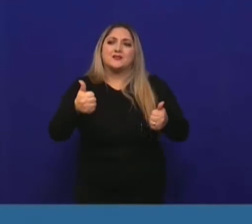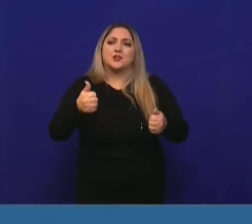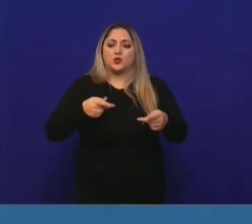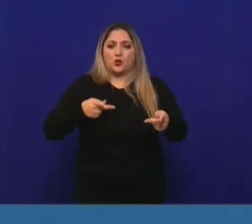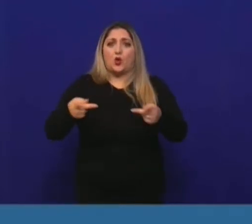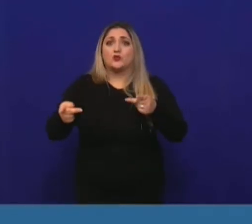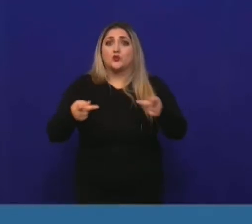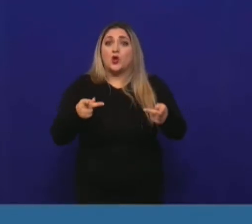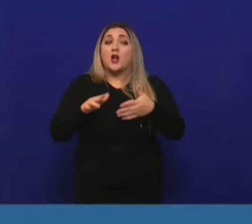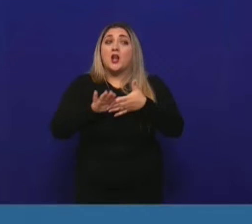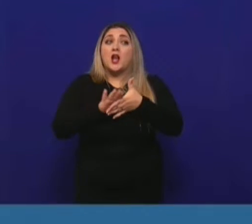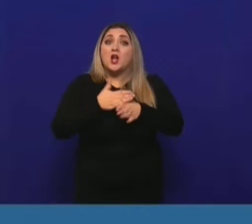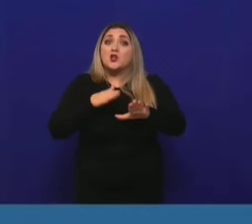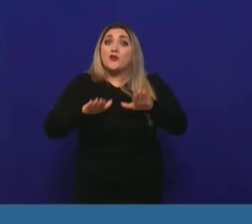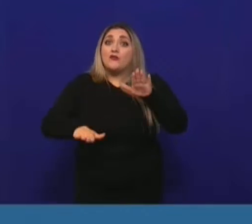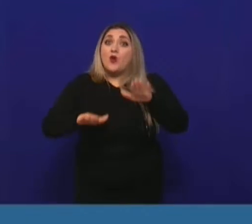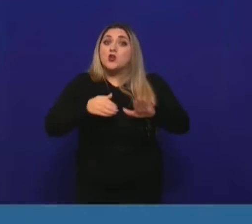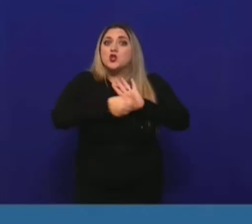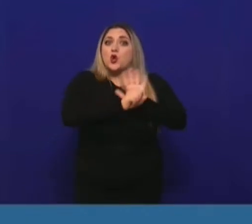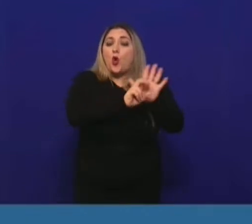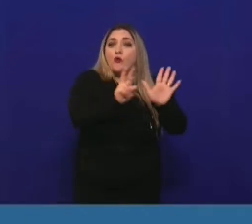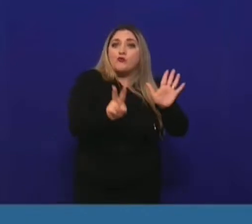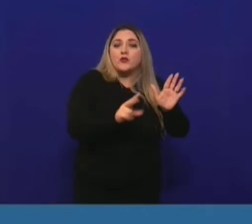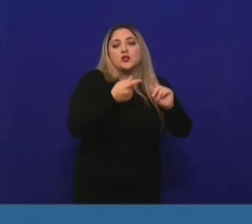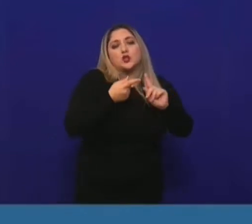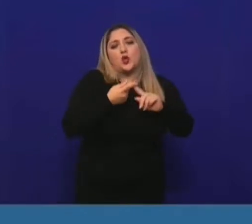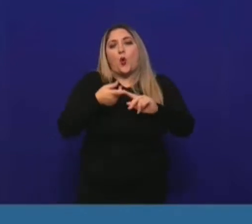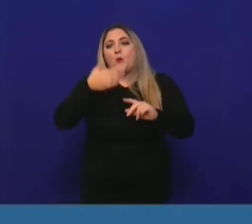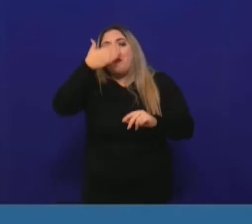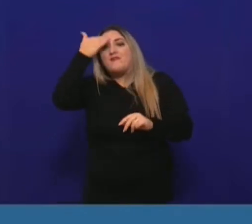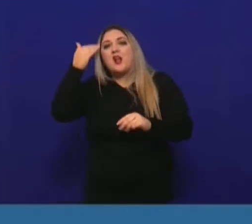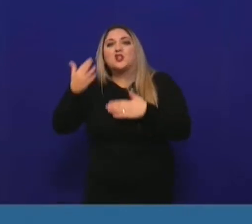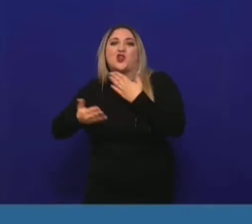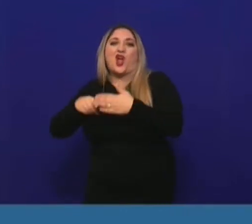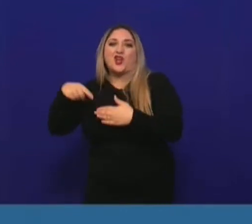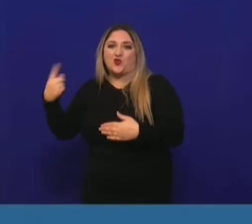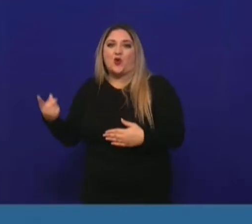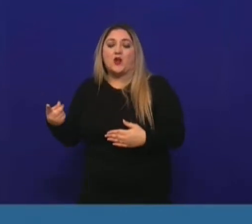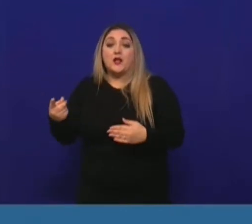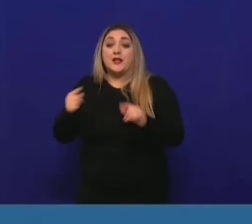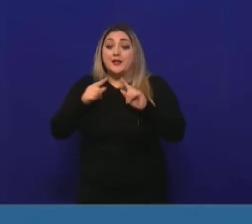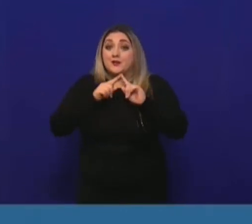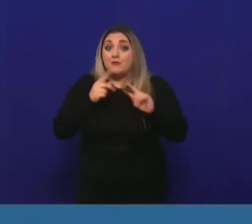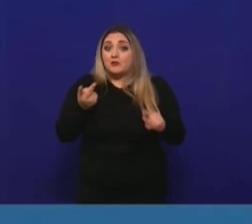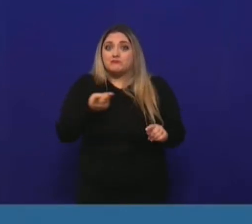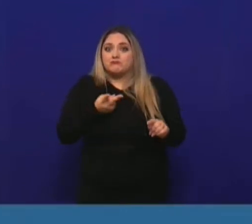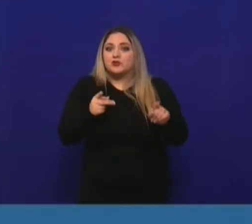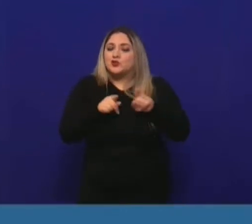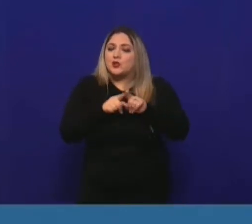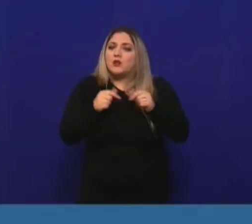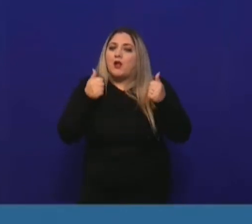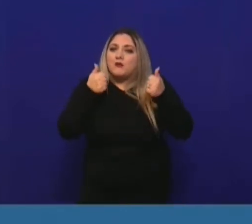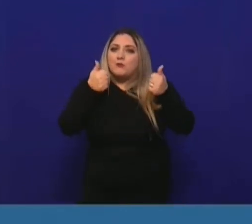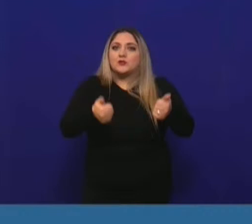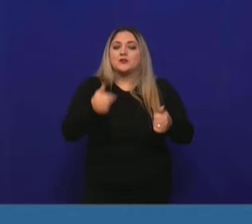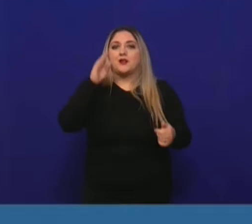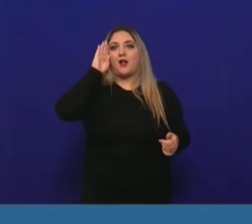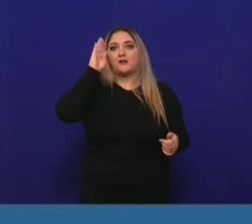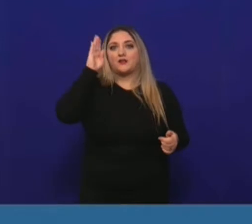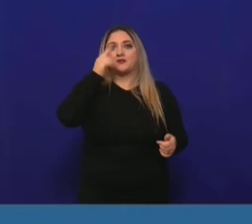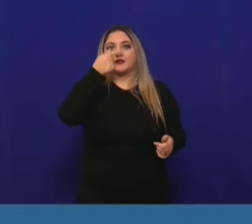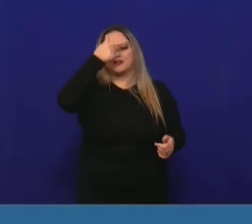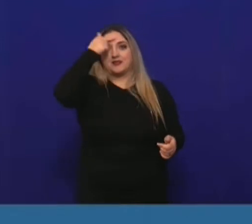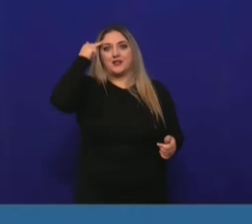jkun il-COVID, jista' jkunu wkoll mart respiratorju ieħor, però importanti li tkellmuna biex aħna nagħmlulkom it-test. Tistgħu